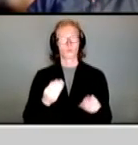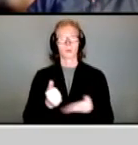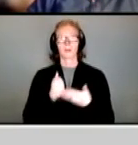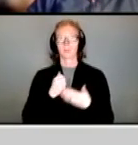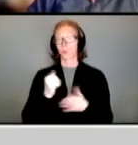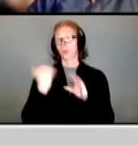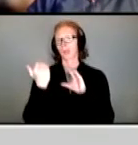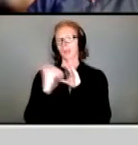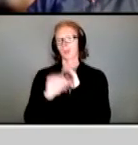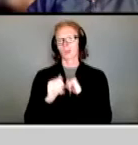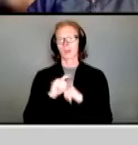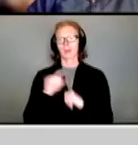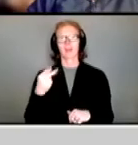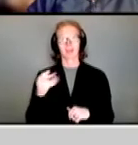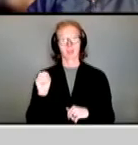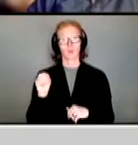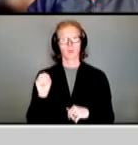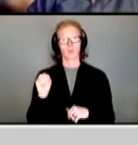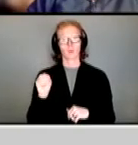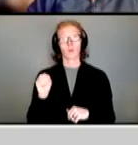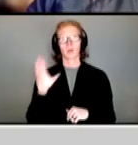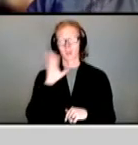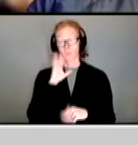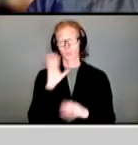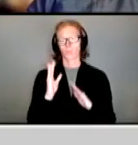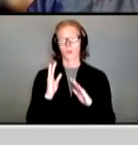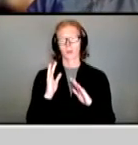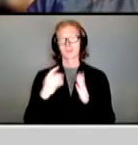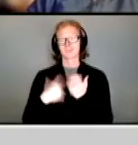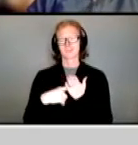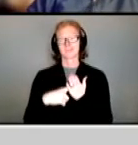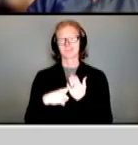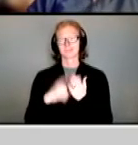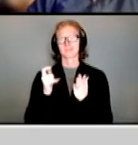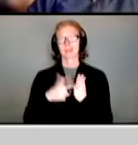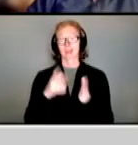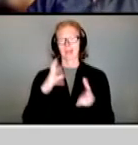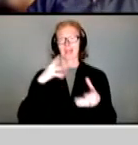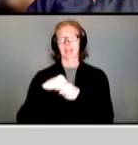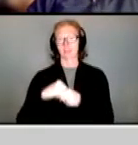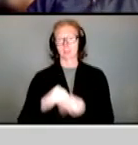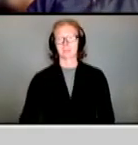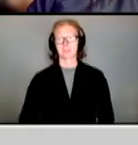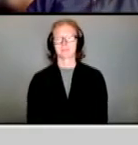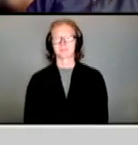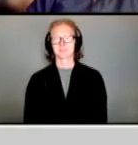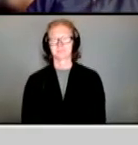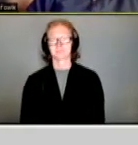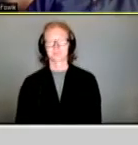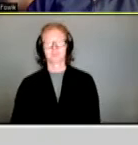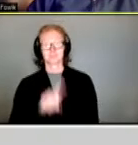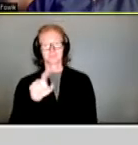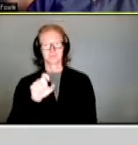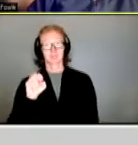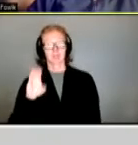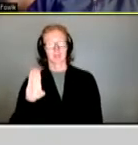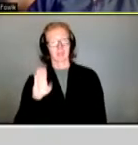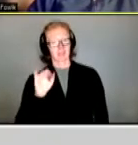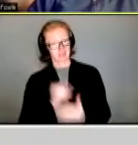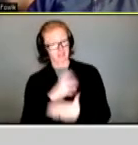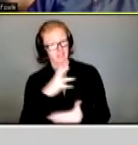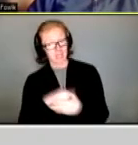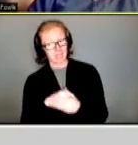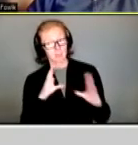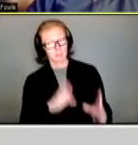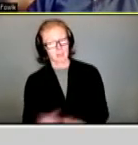send them through Theo, but he and I will be in touch on the continued engagement around these issues. Is the engagement plan